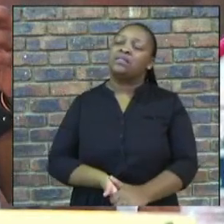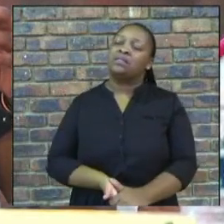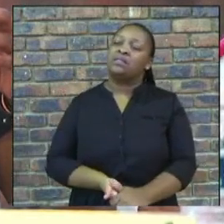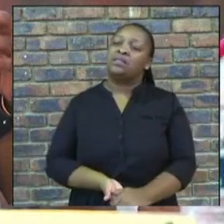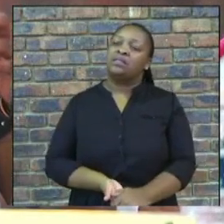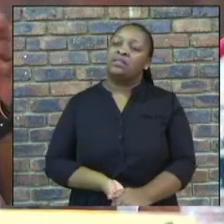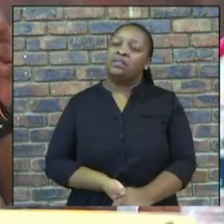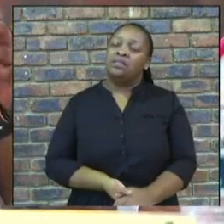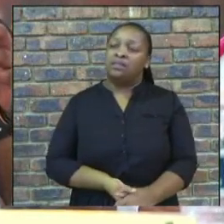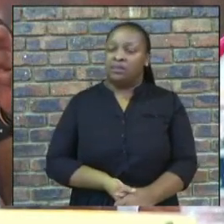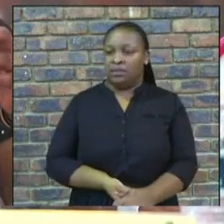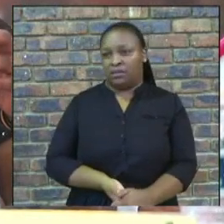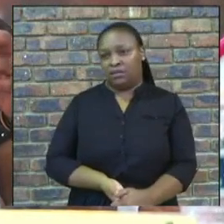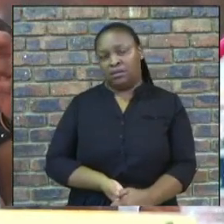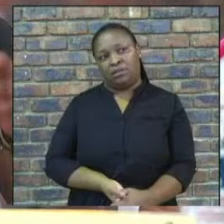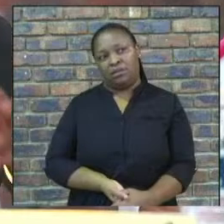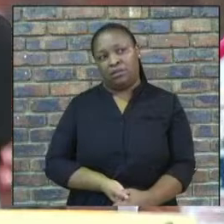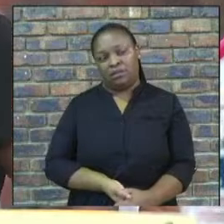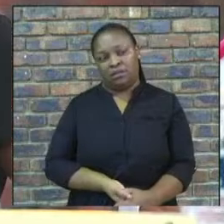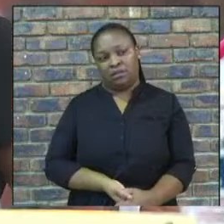Number 6.